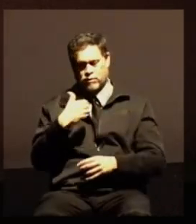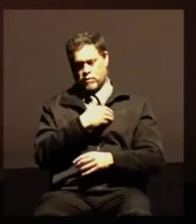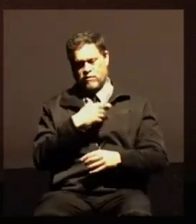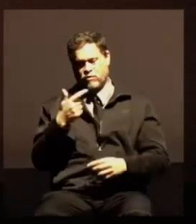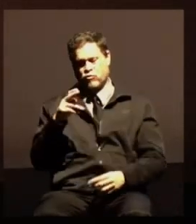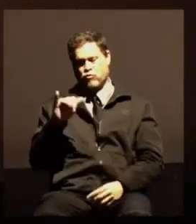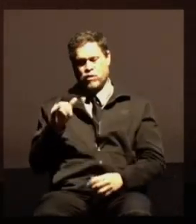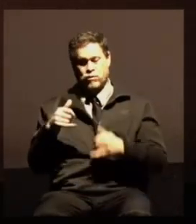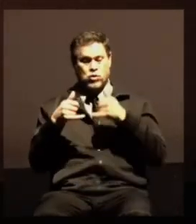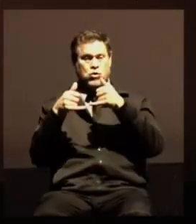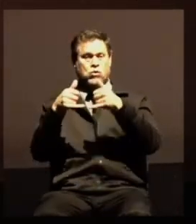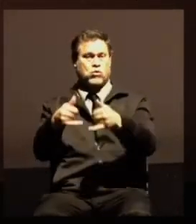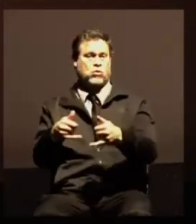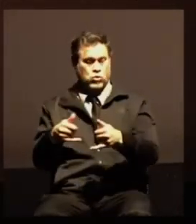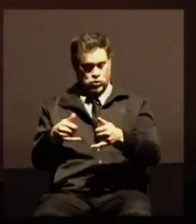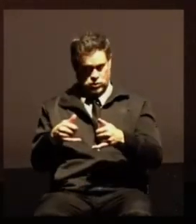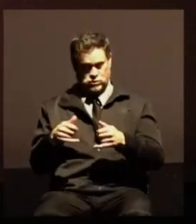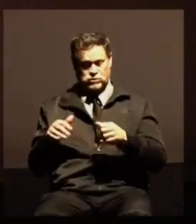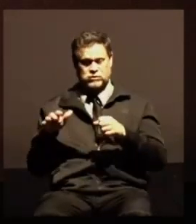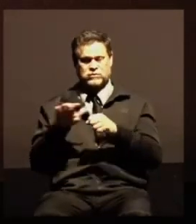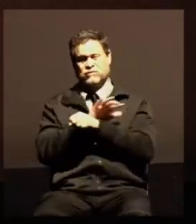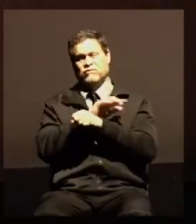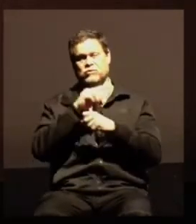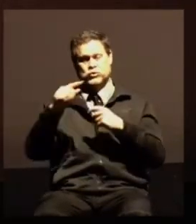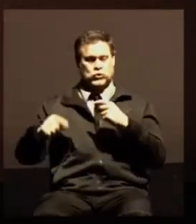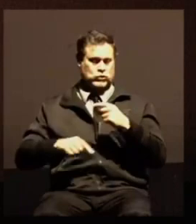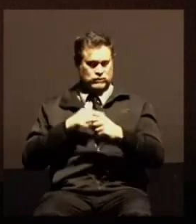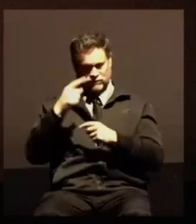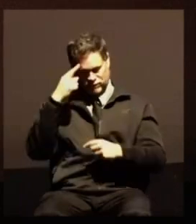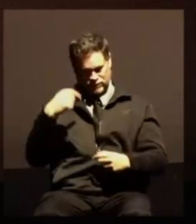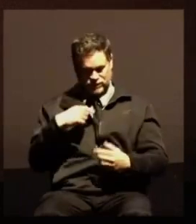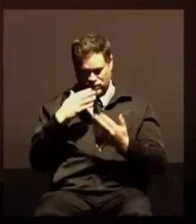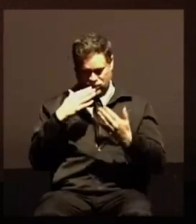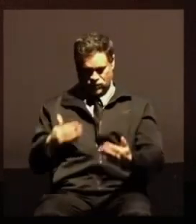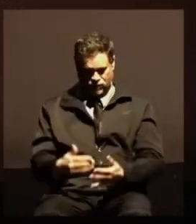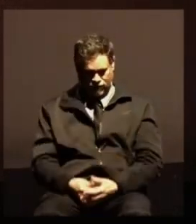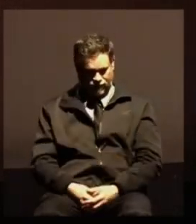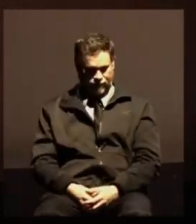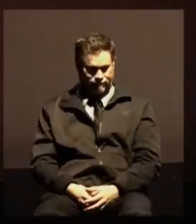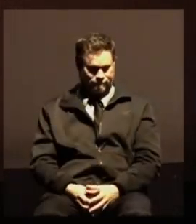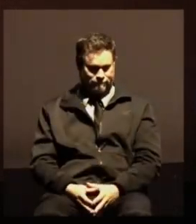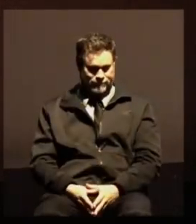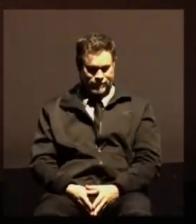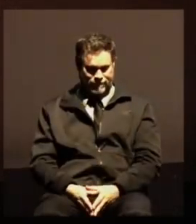the Grammy Recording Academy. So it's full circle for me, which feels really good. Thank you. Appreciate that.